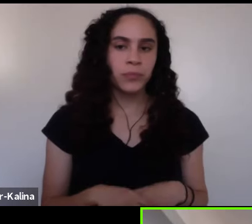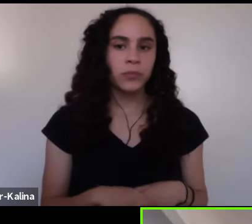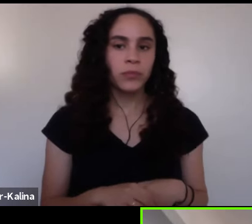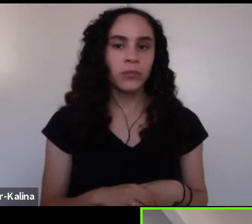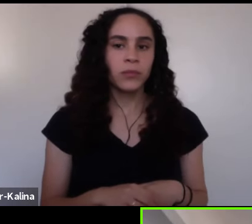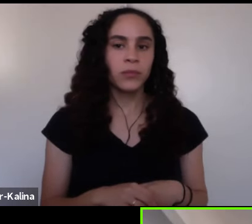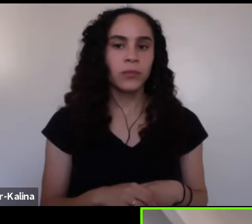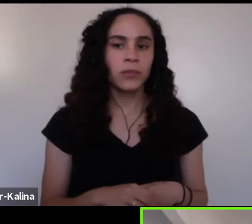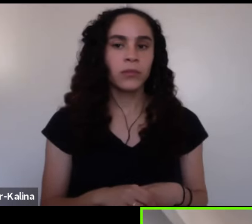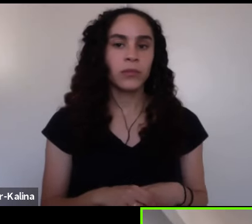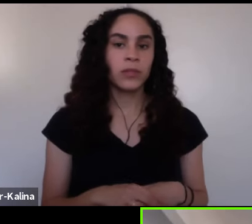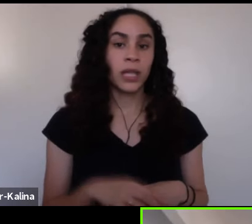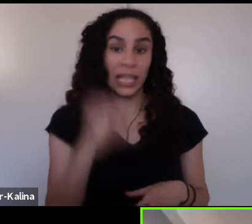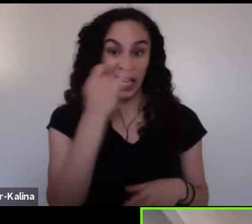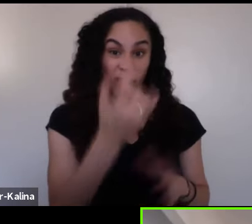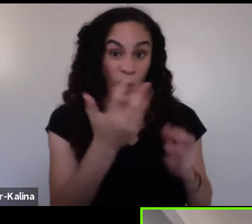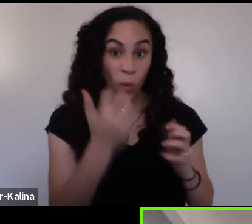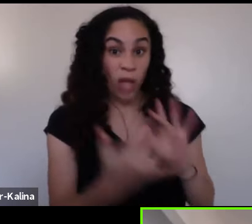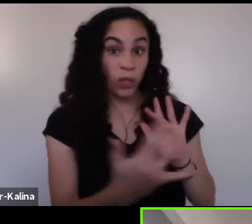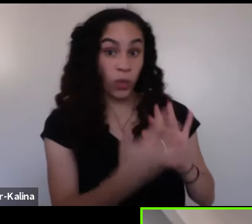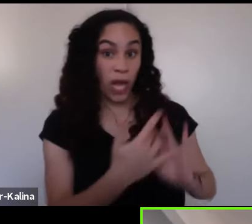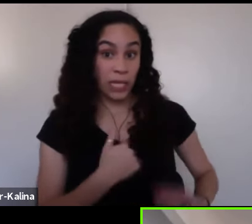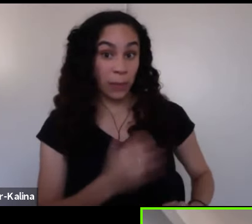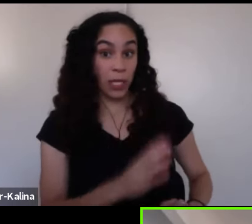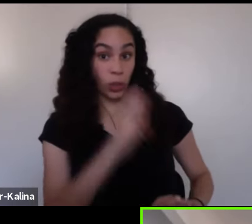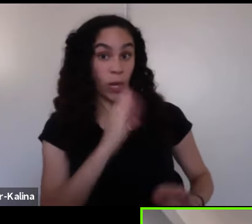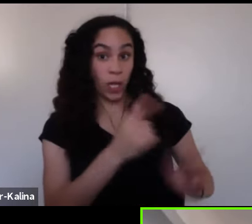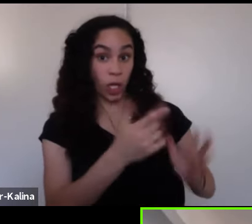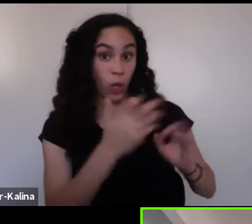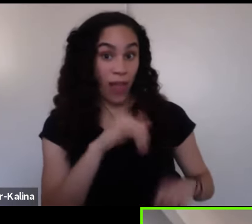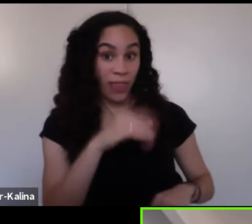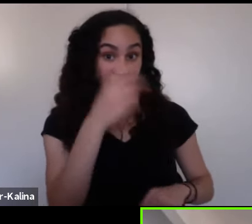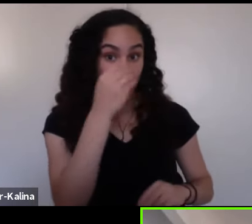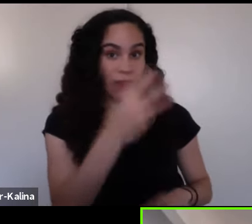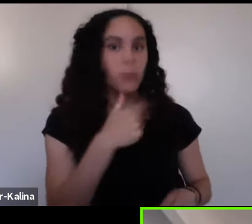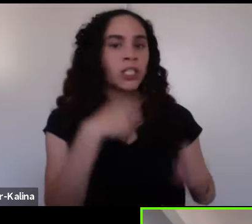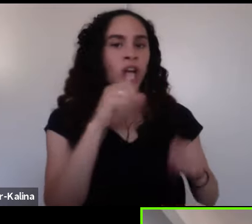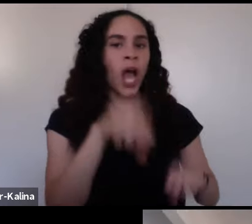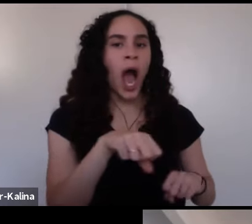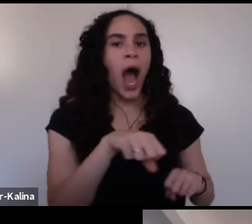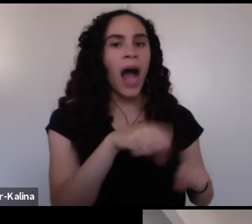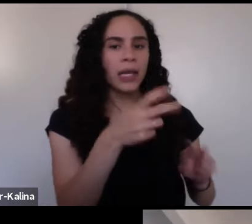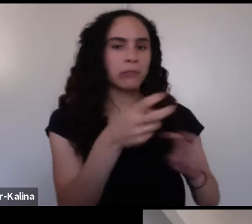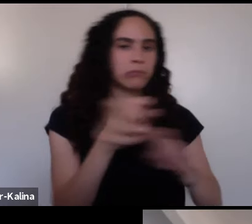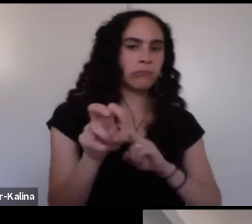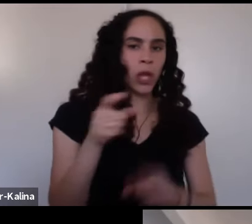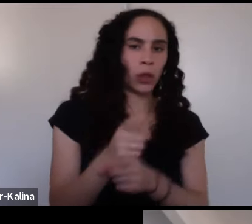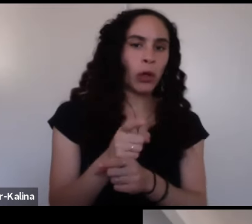And I would direct you, if you want to contact me directly and you want that information, I can direct you to the right people. Awesome.